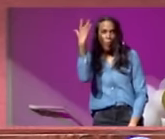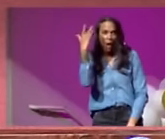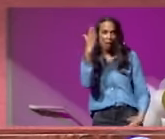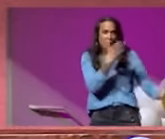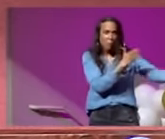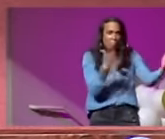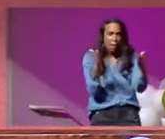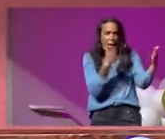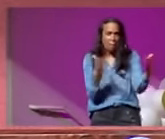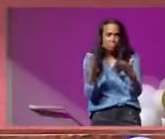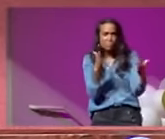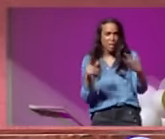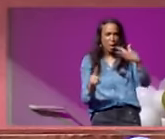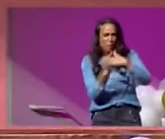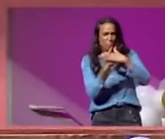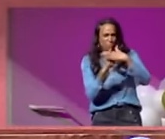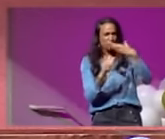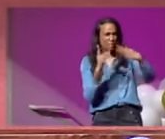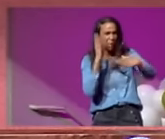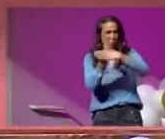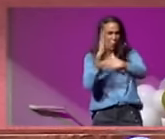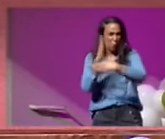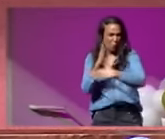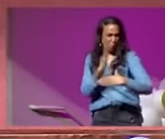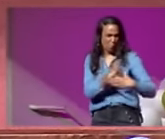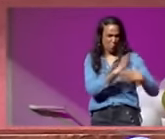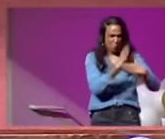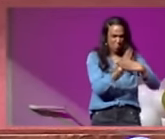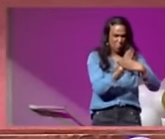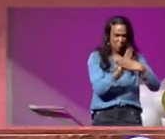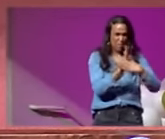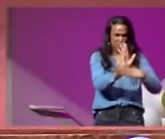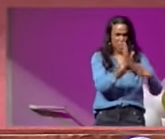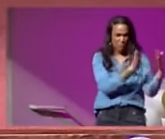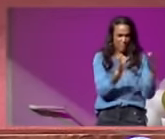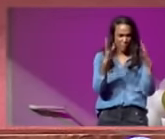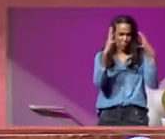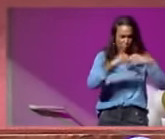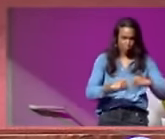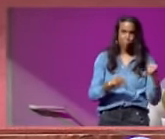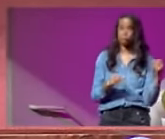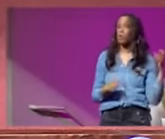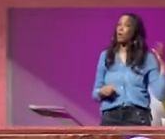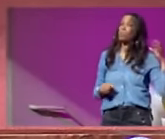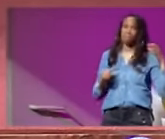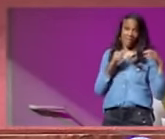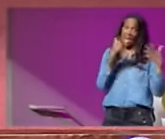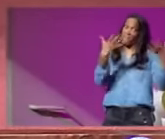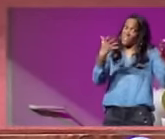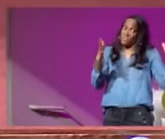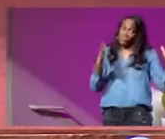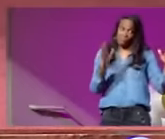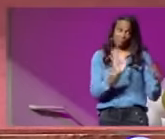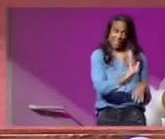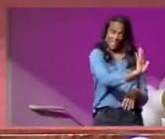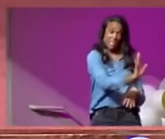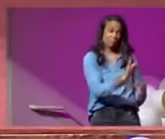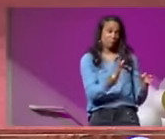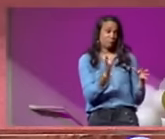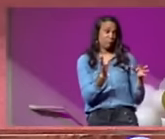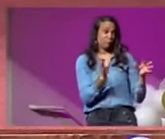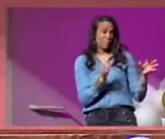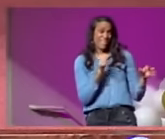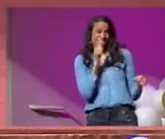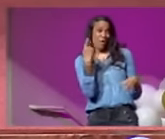of circumstances beyond your control. It happens. Wait, I'm not even done. Chris also had